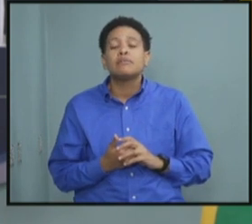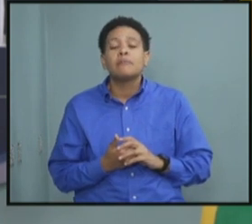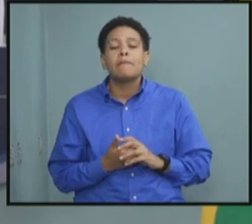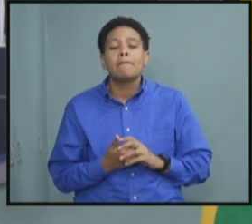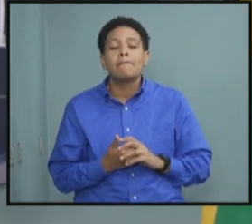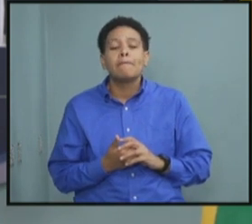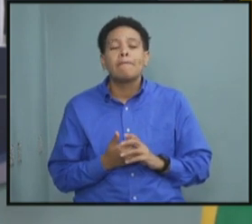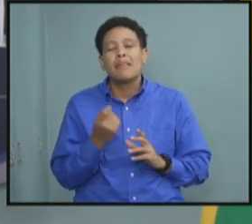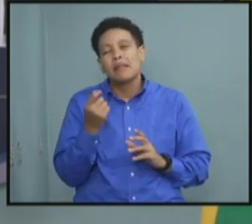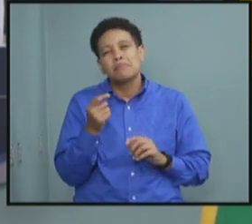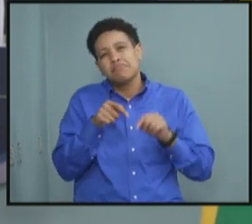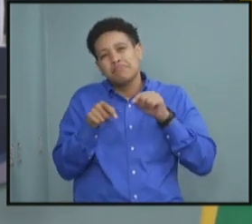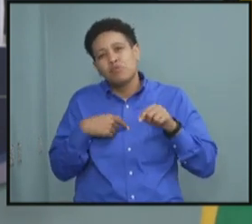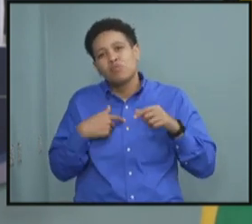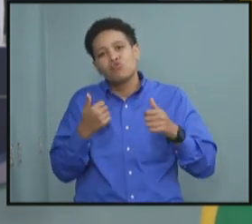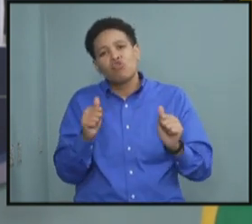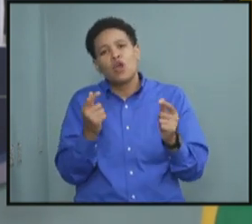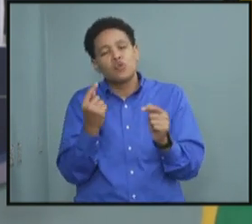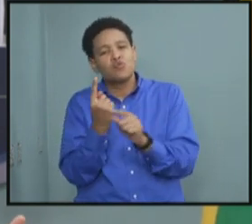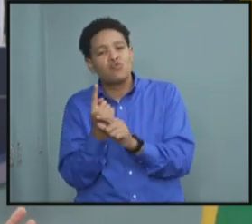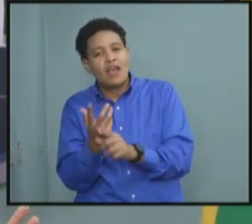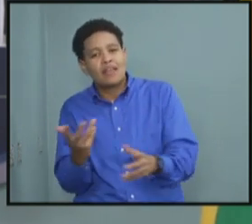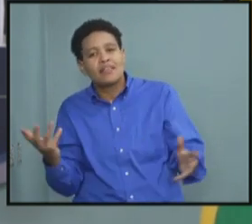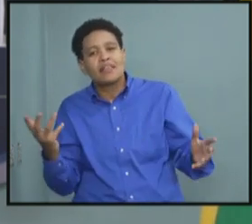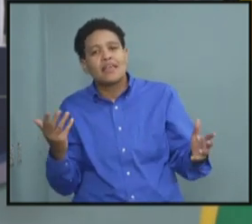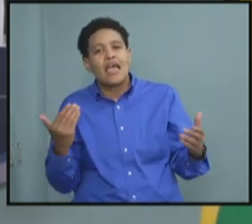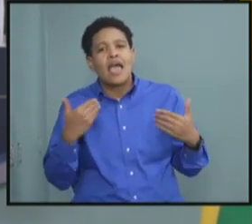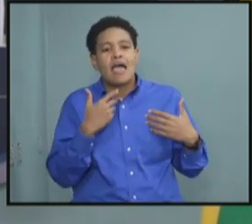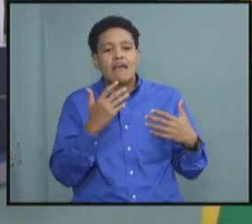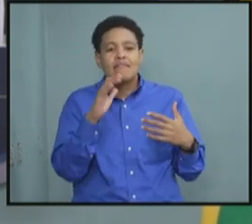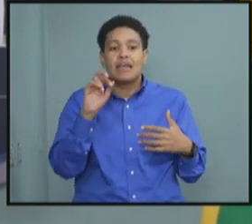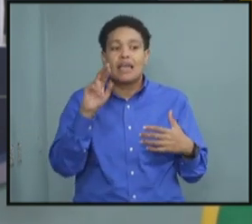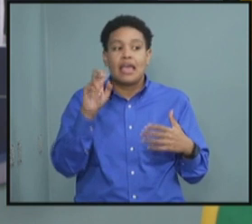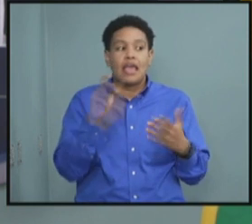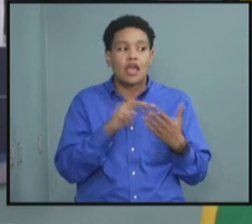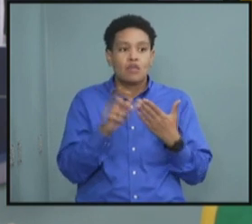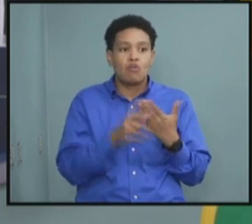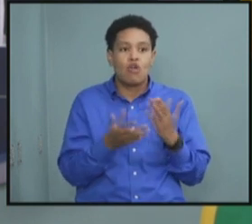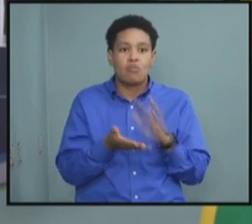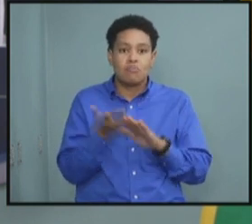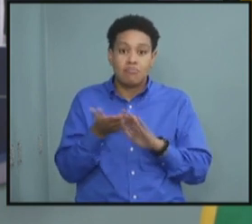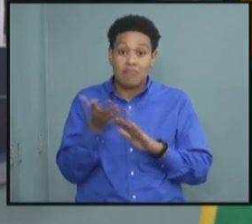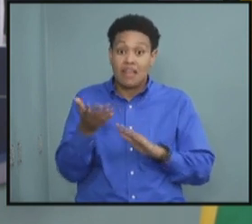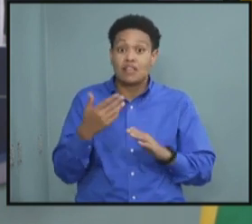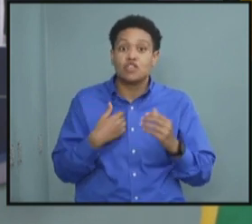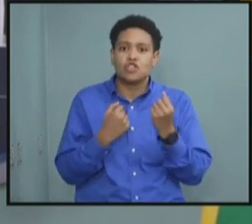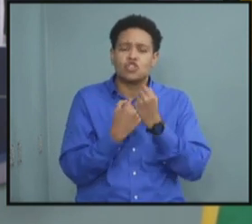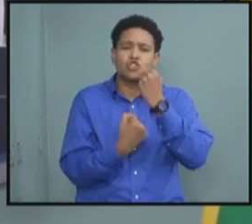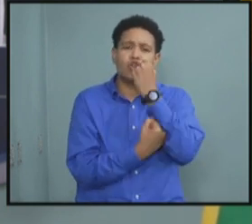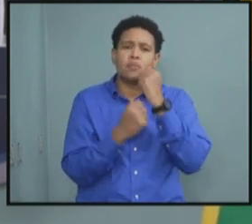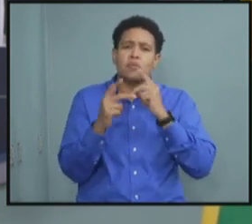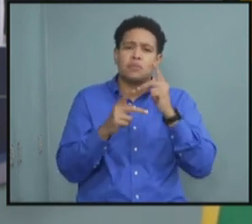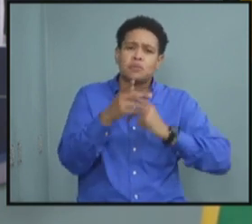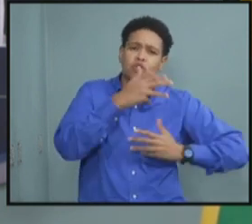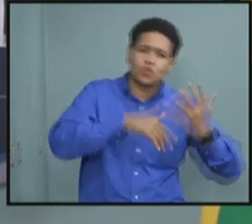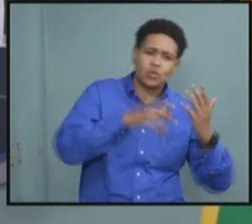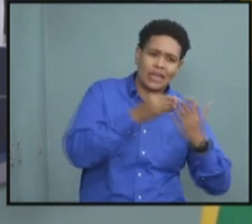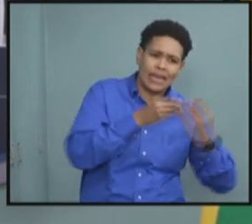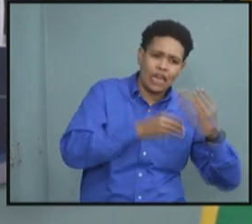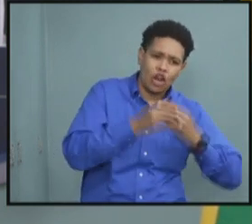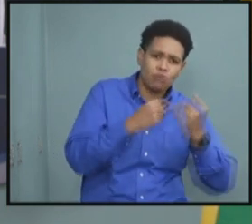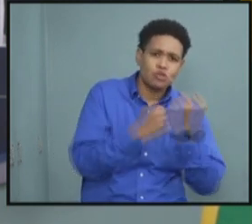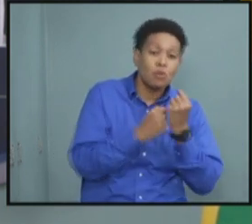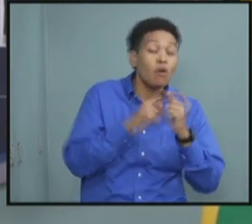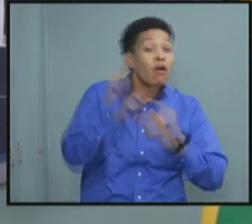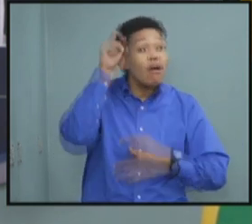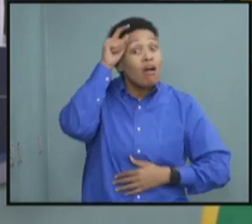let me reverse it. We're trying to do the right thing by having the CARE program in place that supports people socially and economically at this time, but